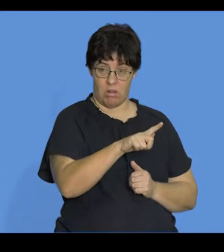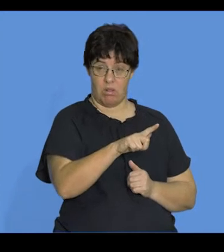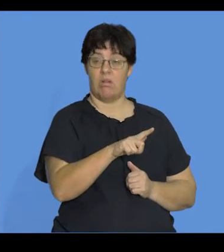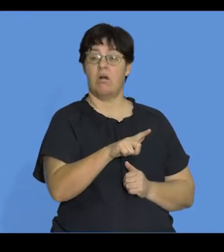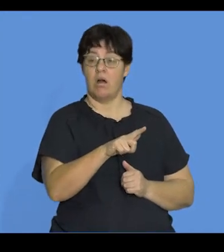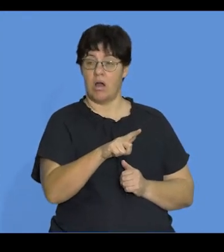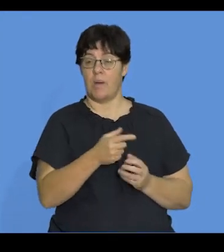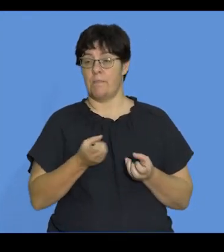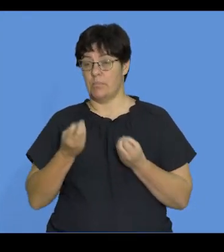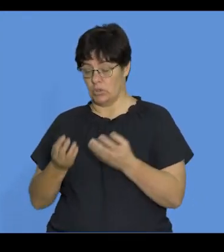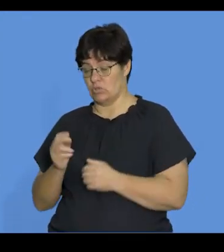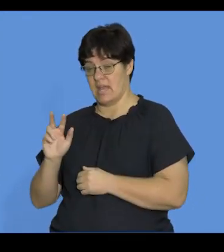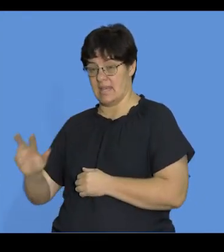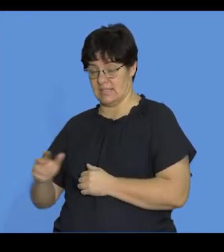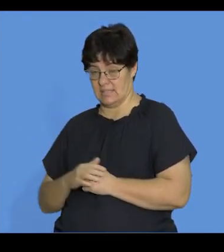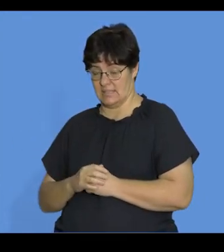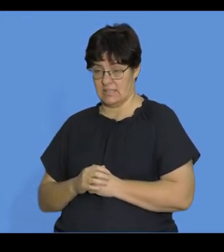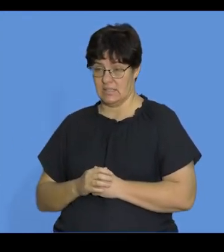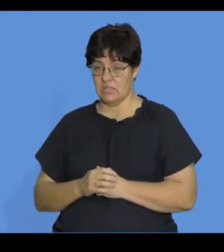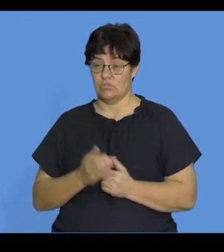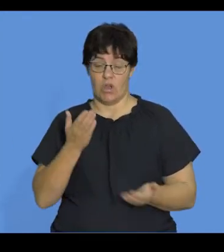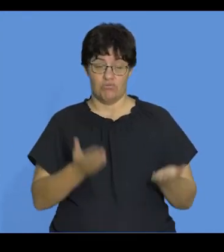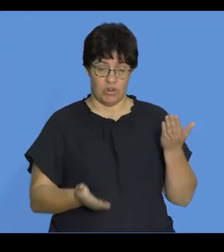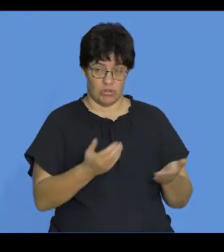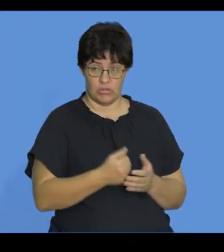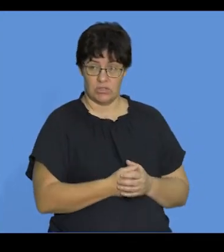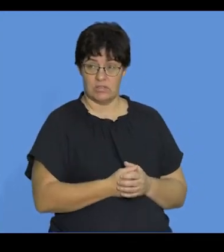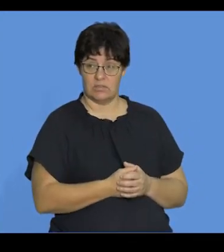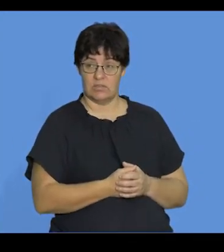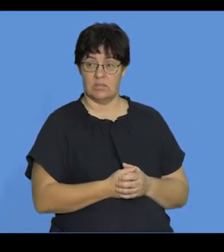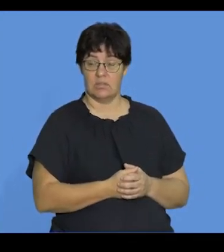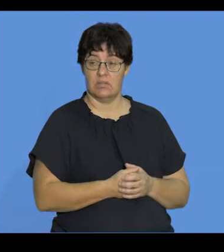produce 8. So the ratio of butane to